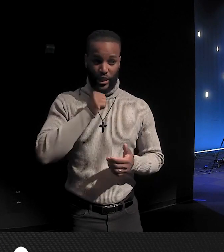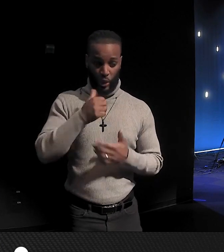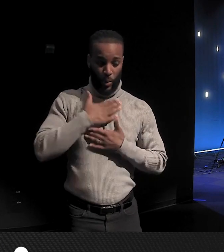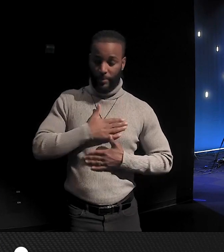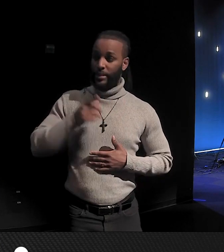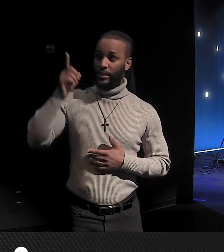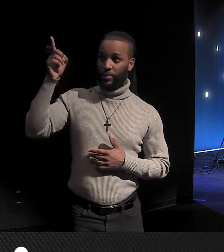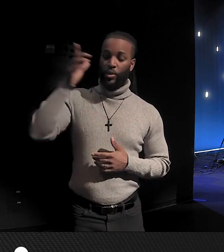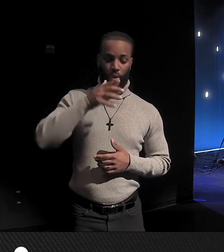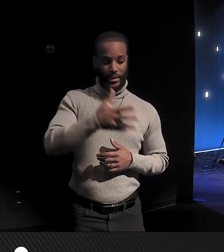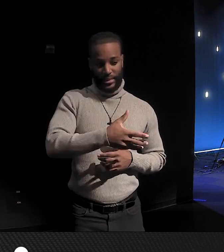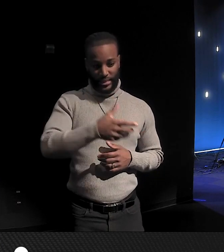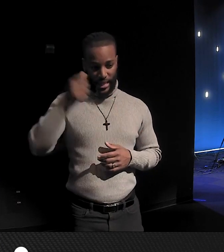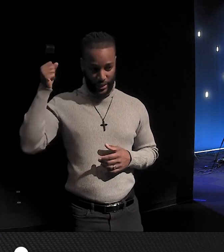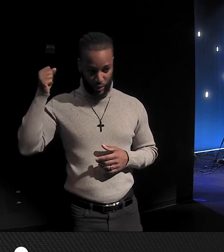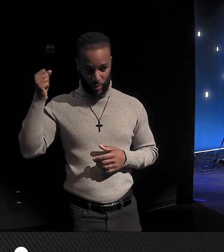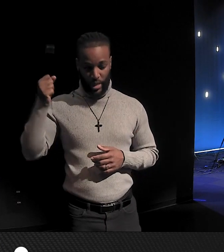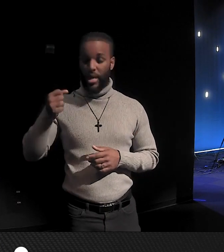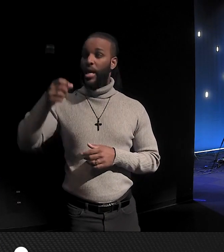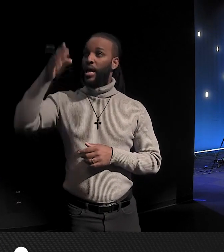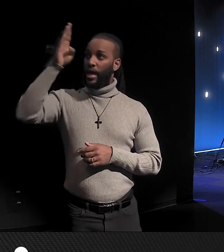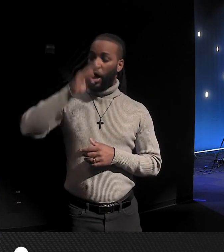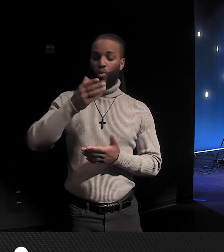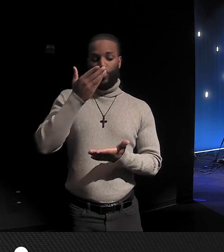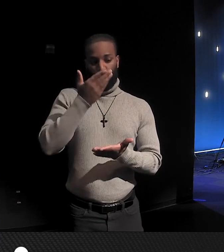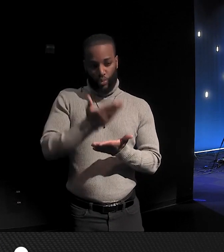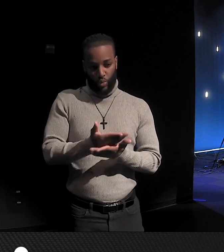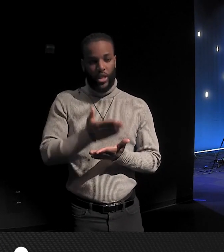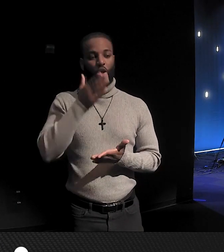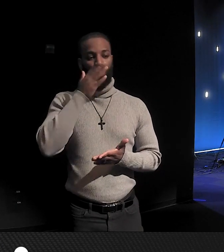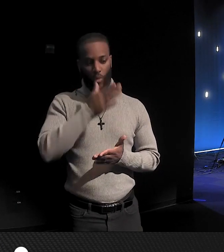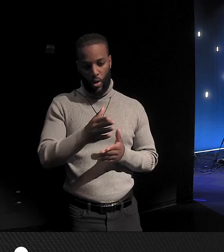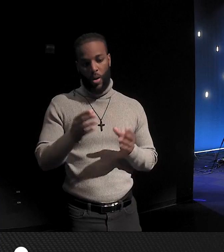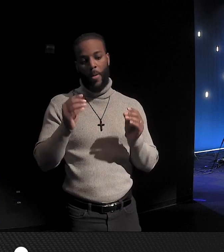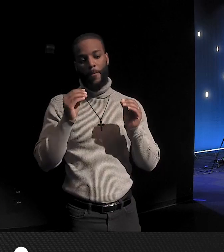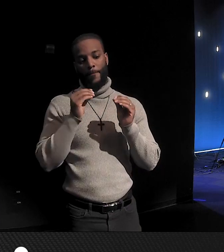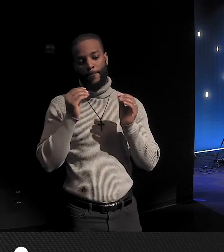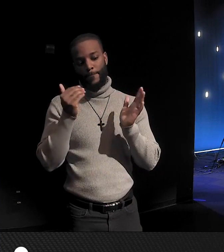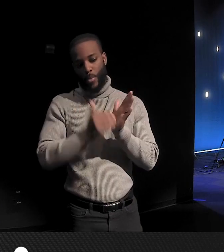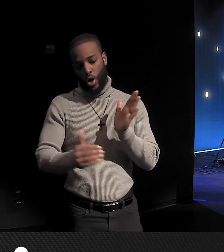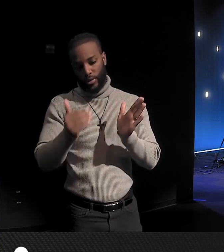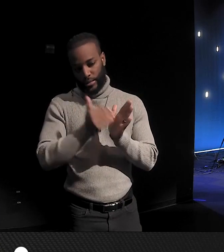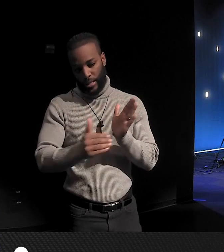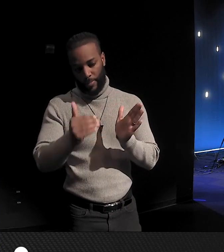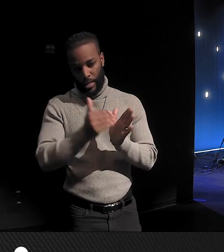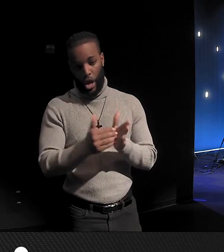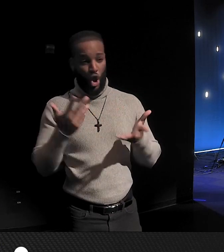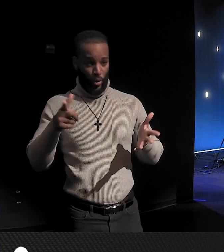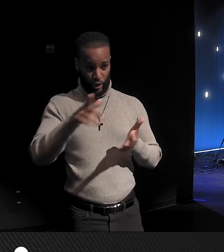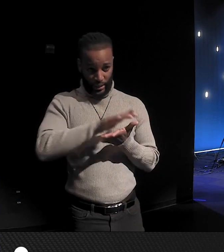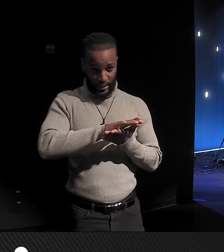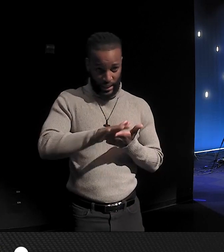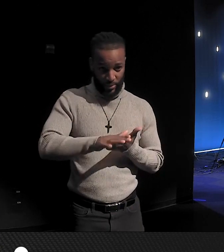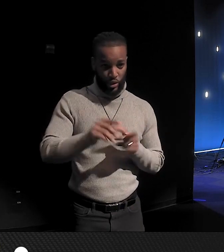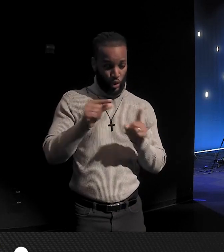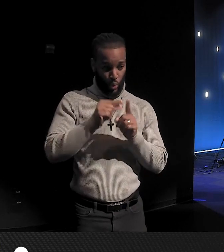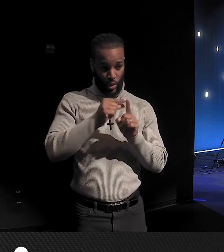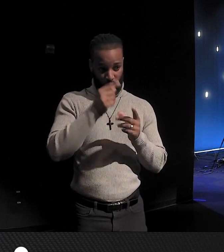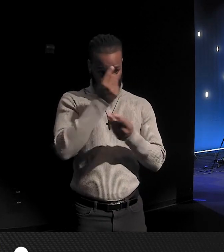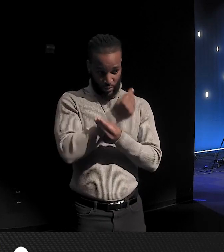branch that does bear fruit, he prunes that it may bear more fruit. Already you're clean because of the word that I've spoken